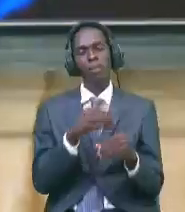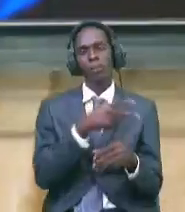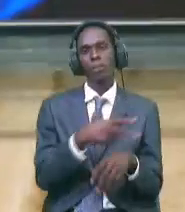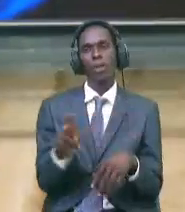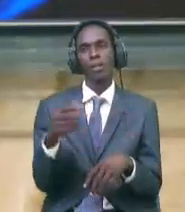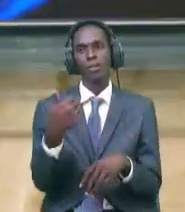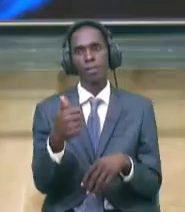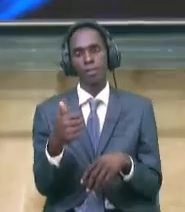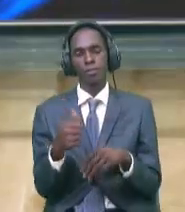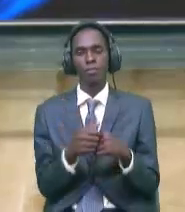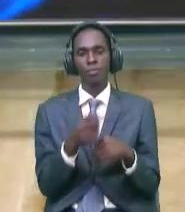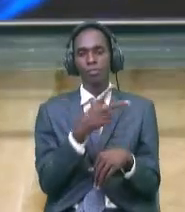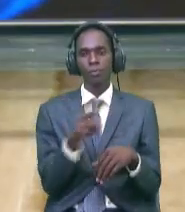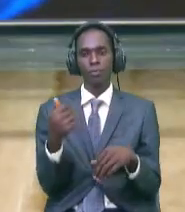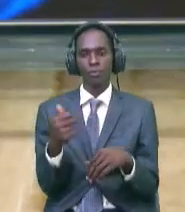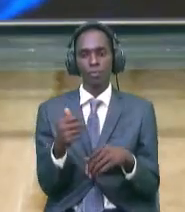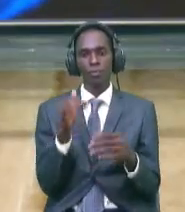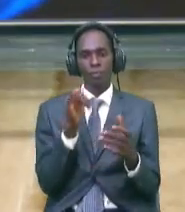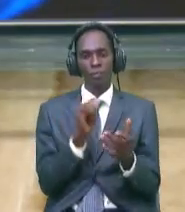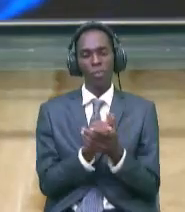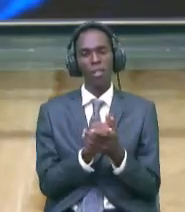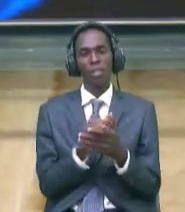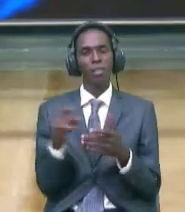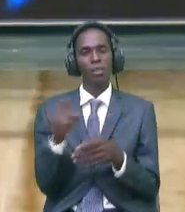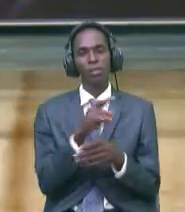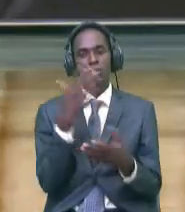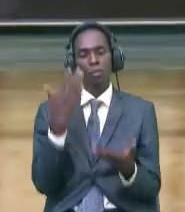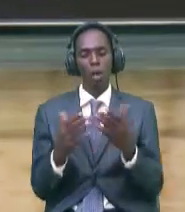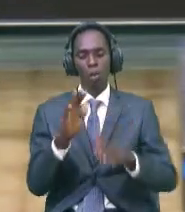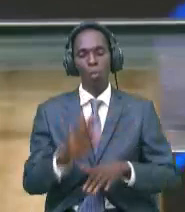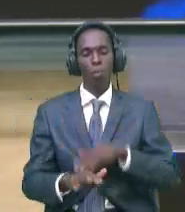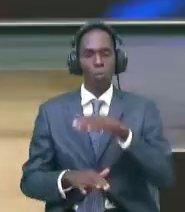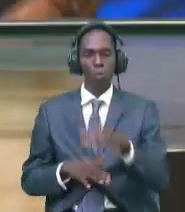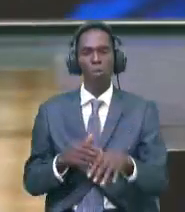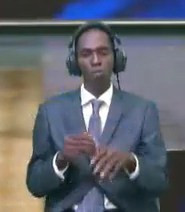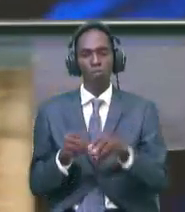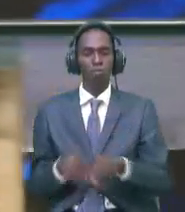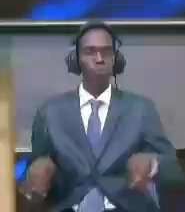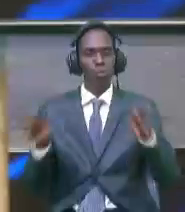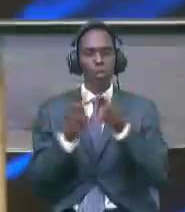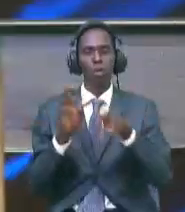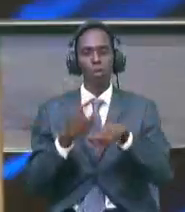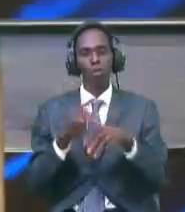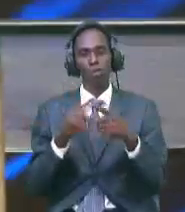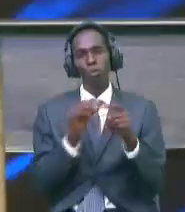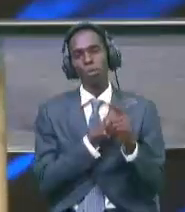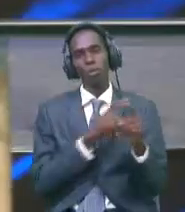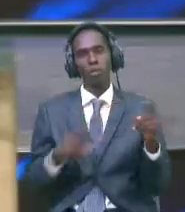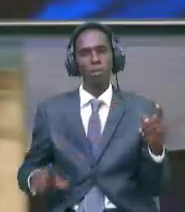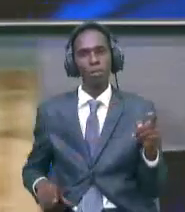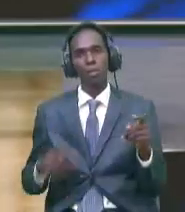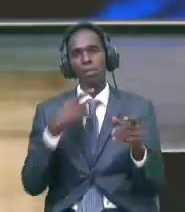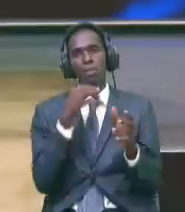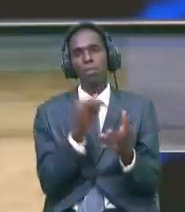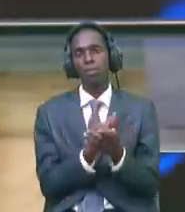10, it says that she might walk worthy of the Lord unto all pleasing. A saint is the one